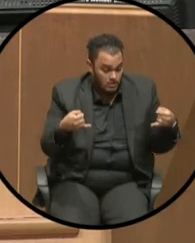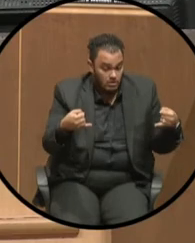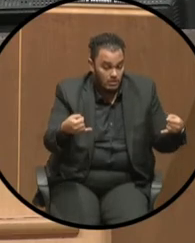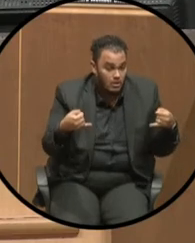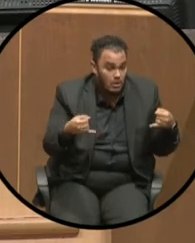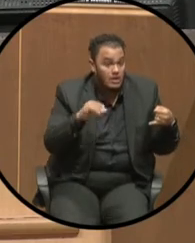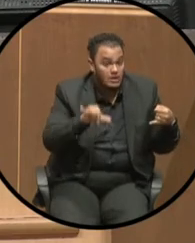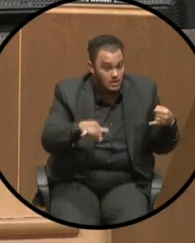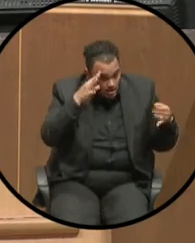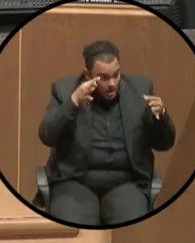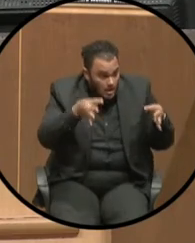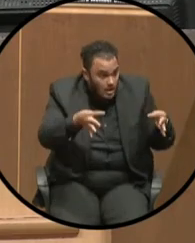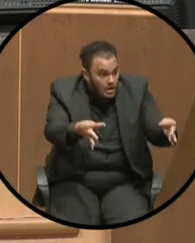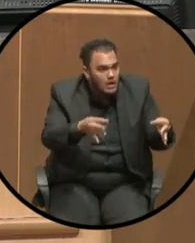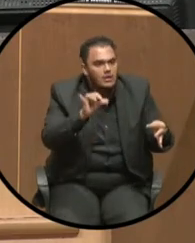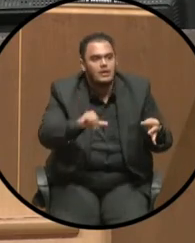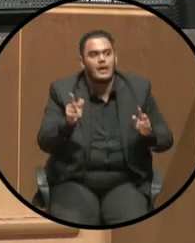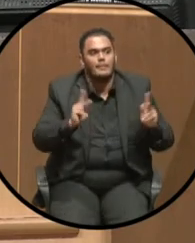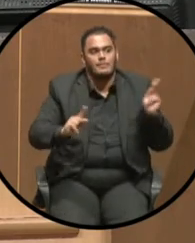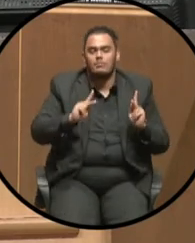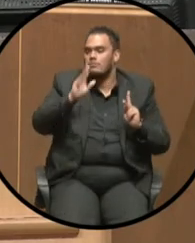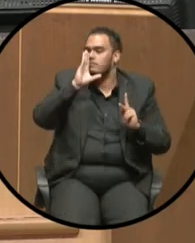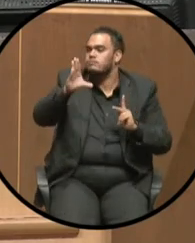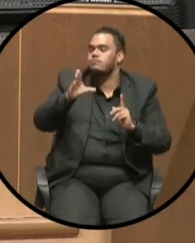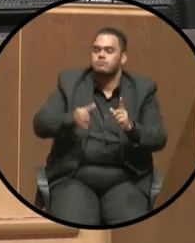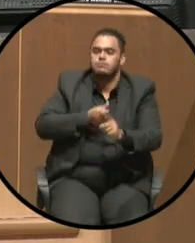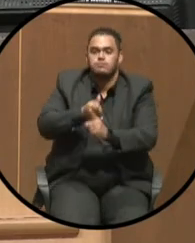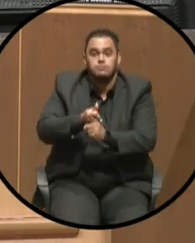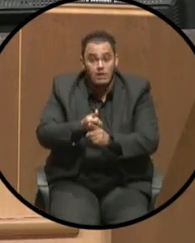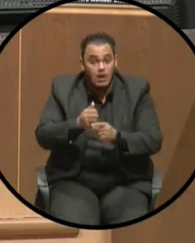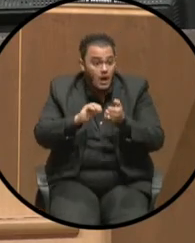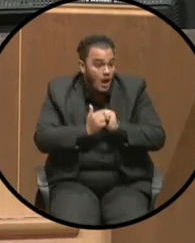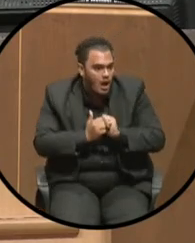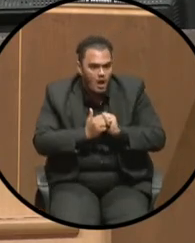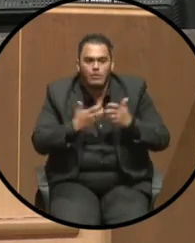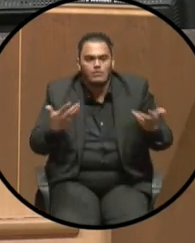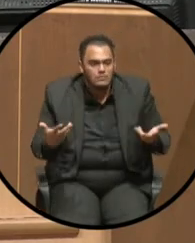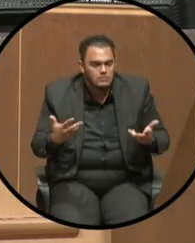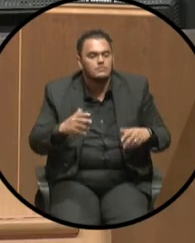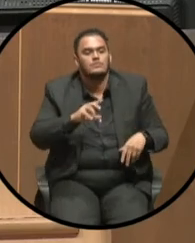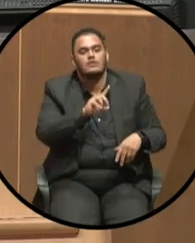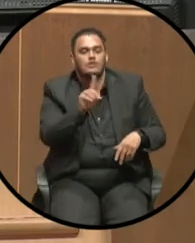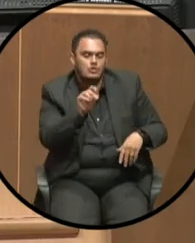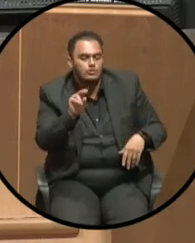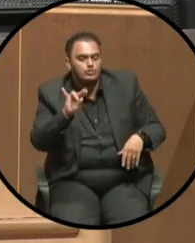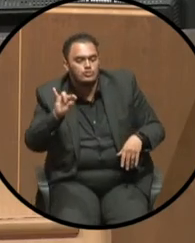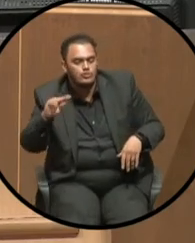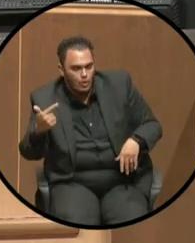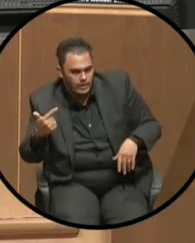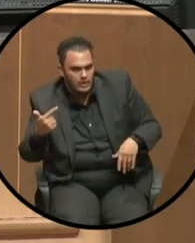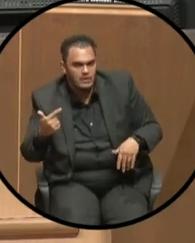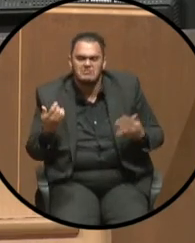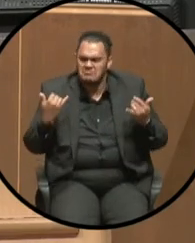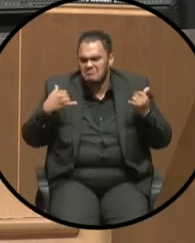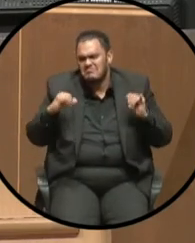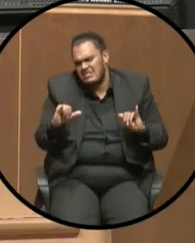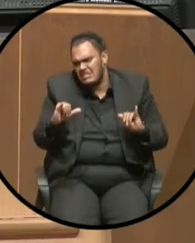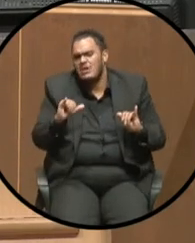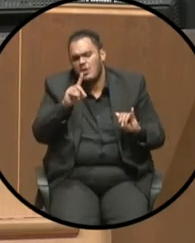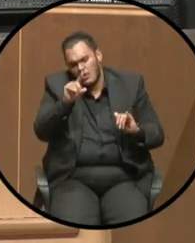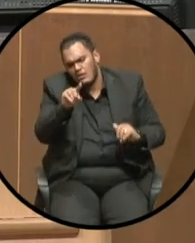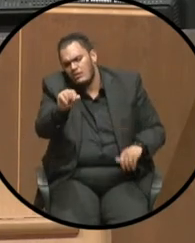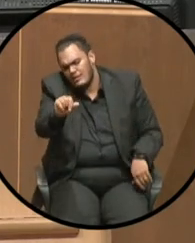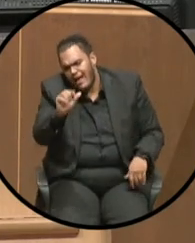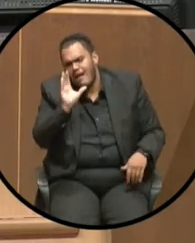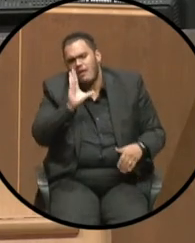actually directly affected by a rezoning. So we'll still collect that data. I believe